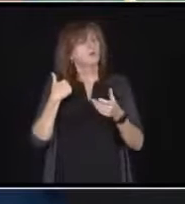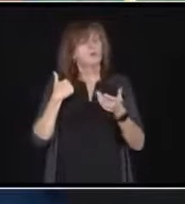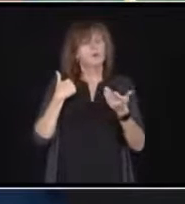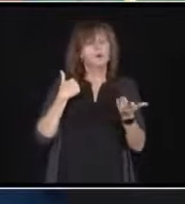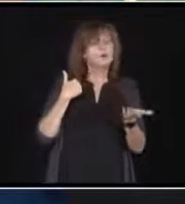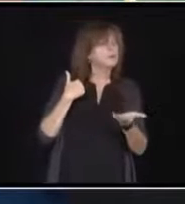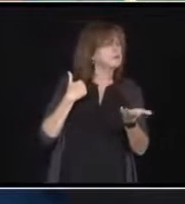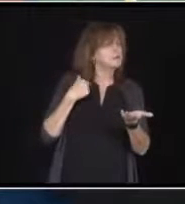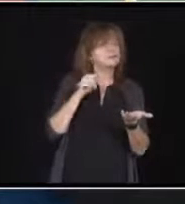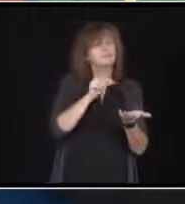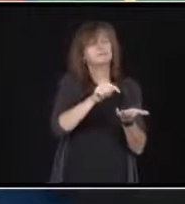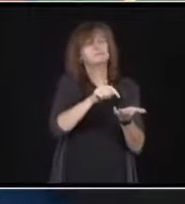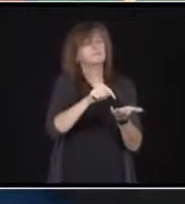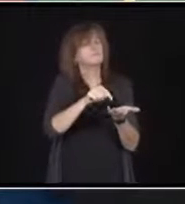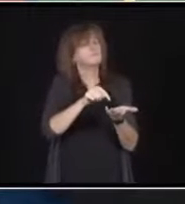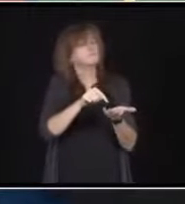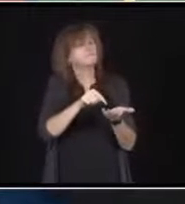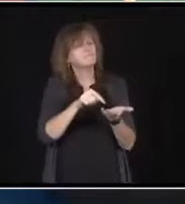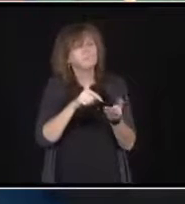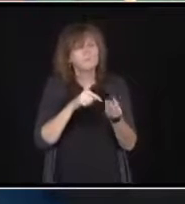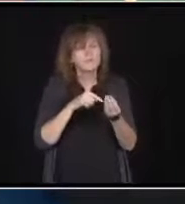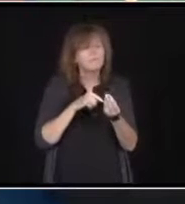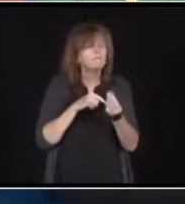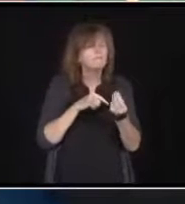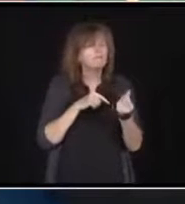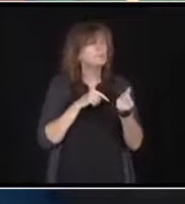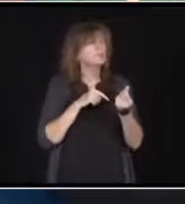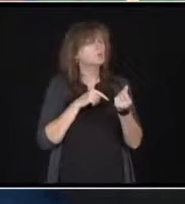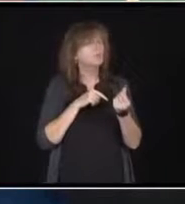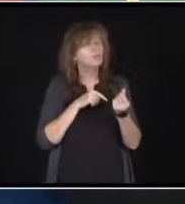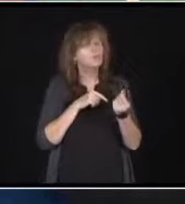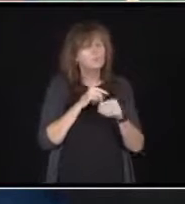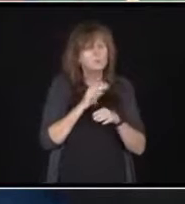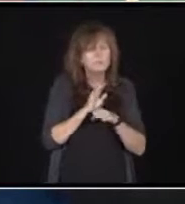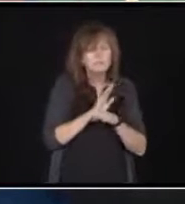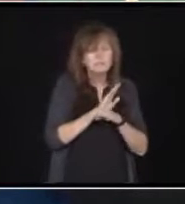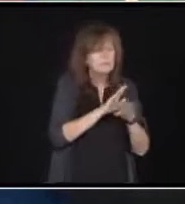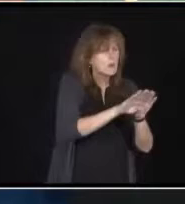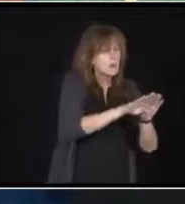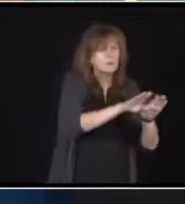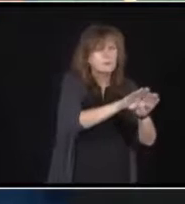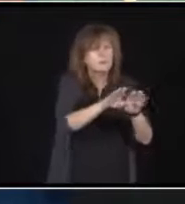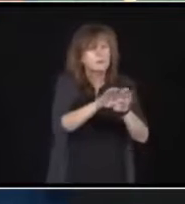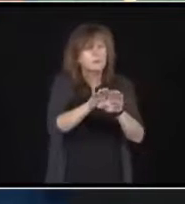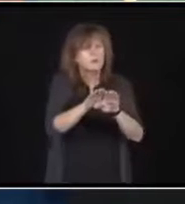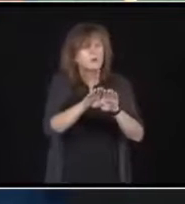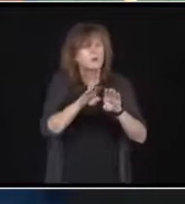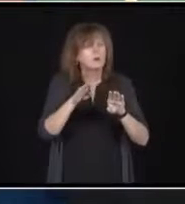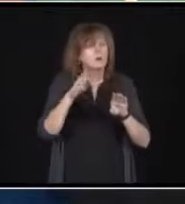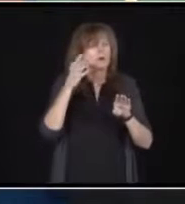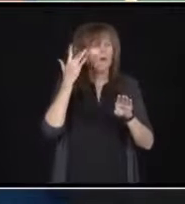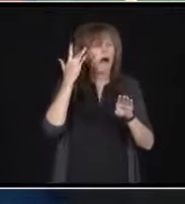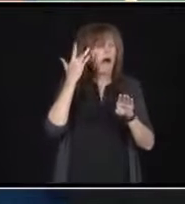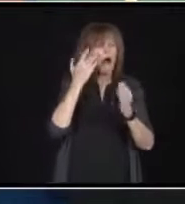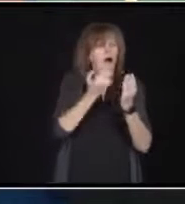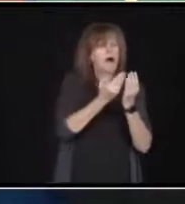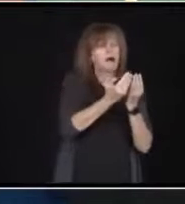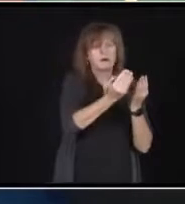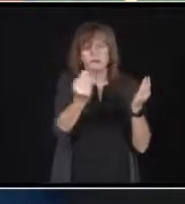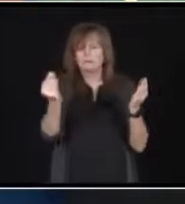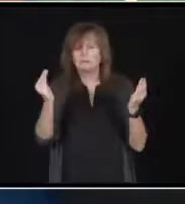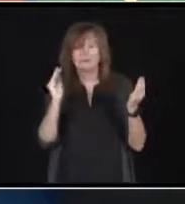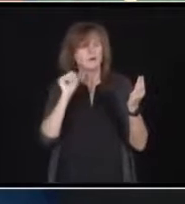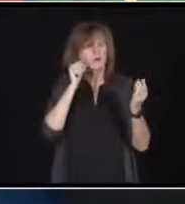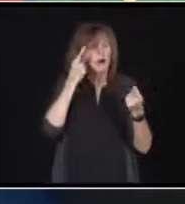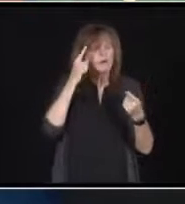shut down months ago to buy things like plastic barriers, disinfectant, and implement other protocols. She has a